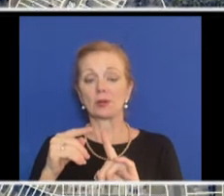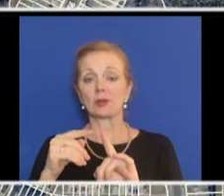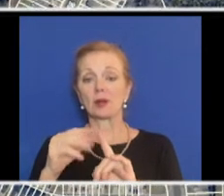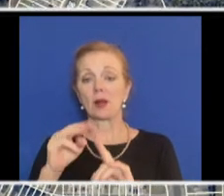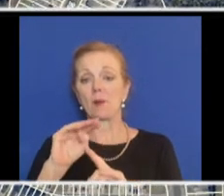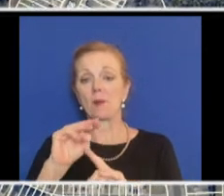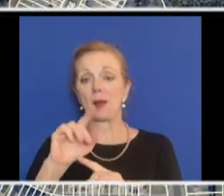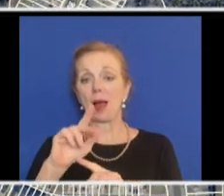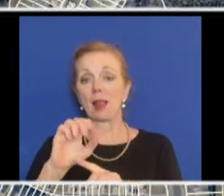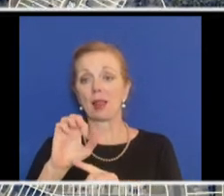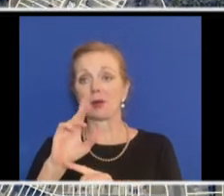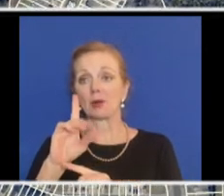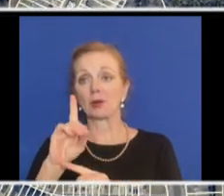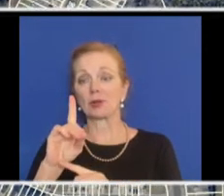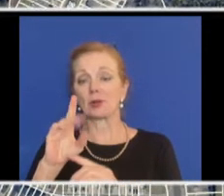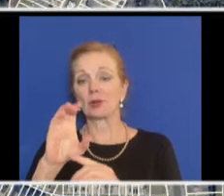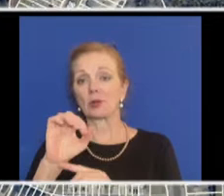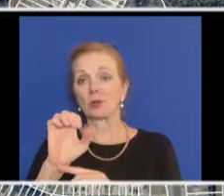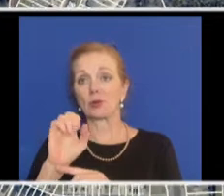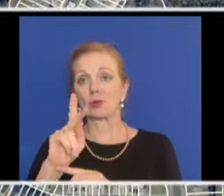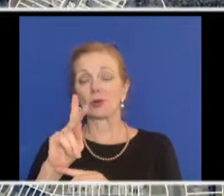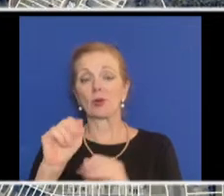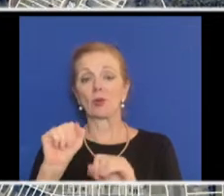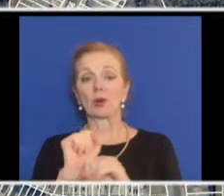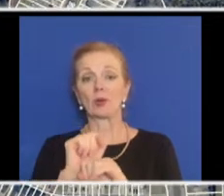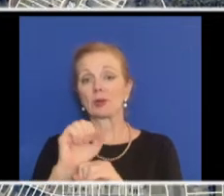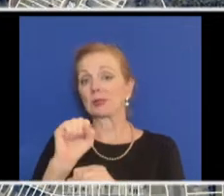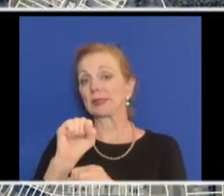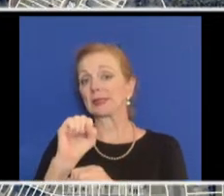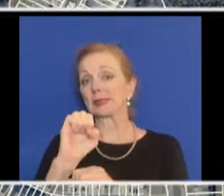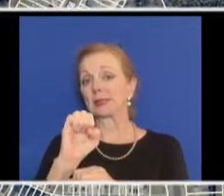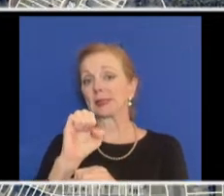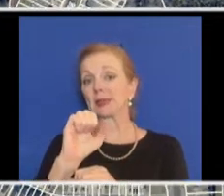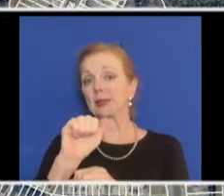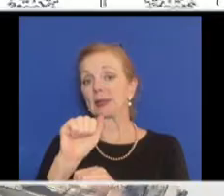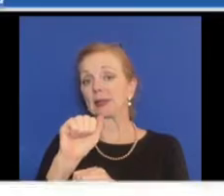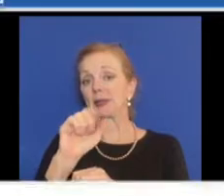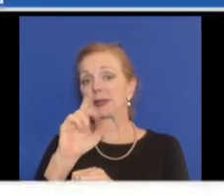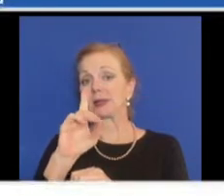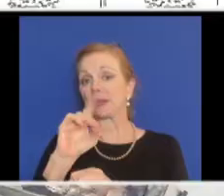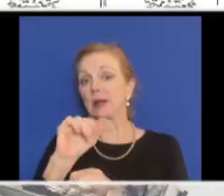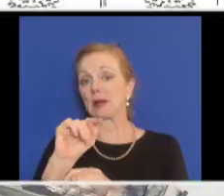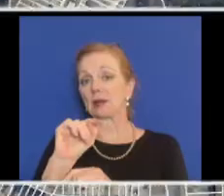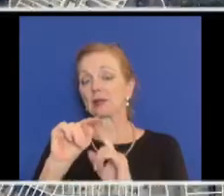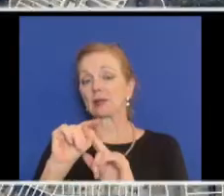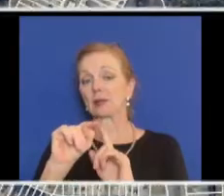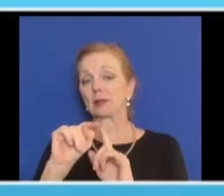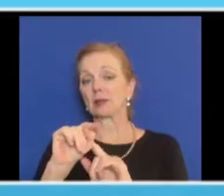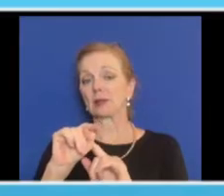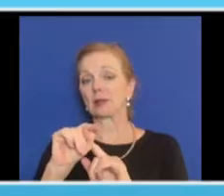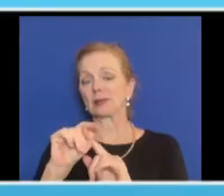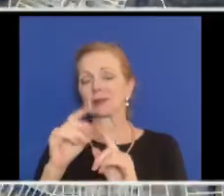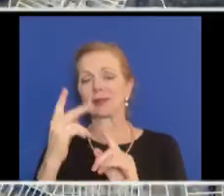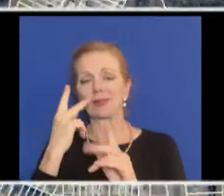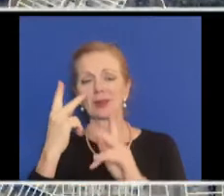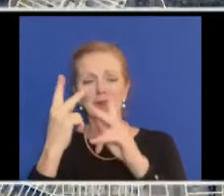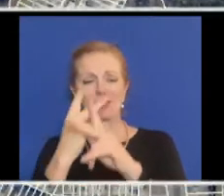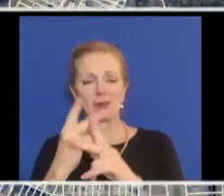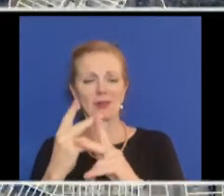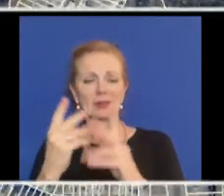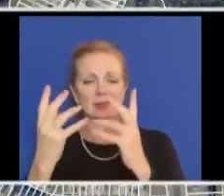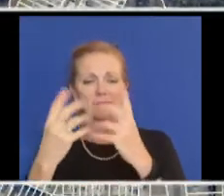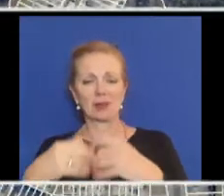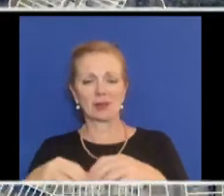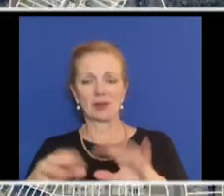Creek here but are working with CDOT and adjacent property owner to see if we can't square that up with another access